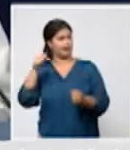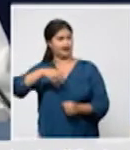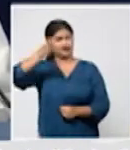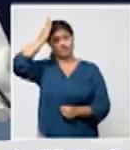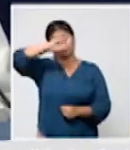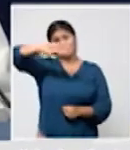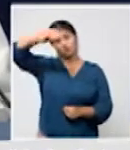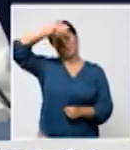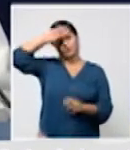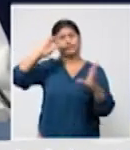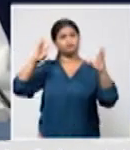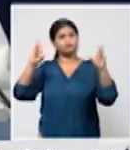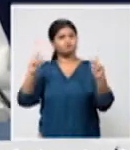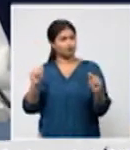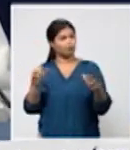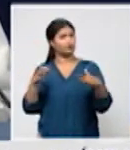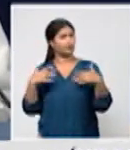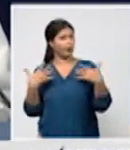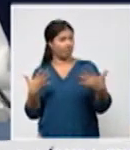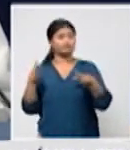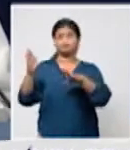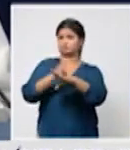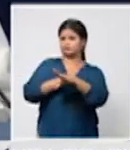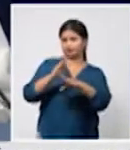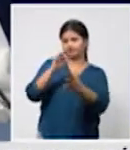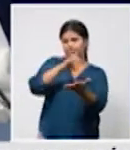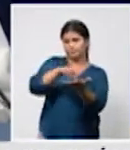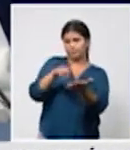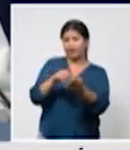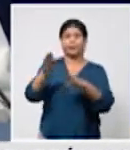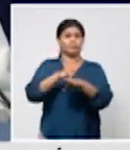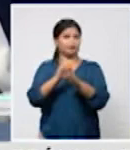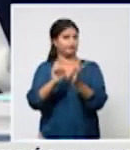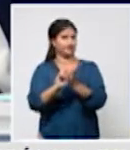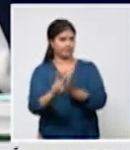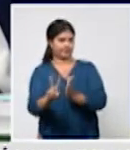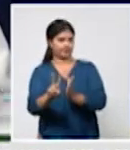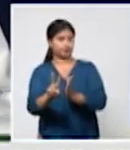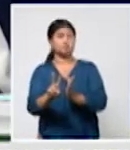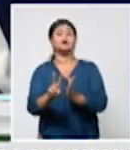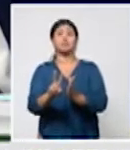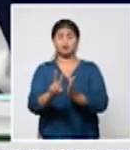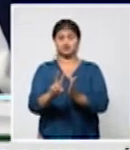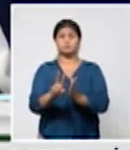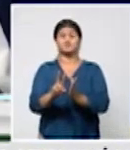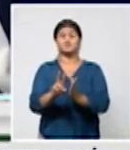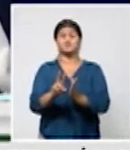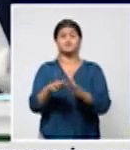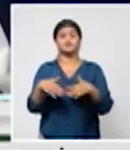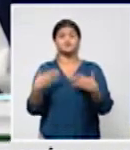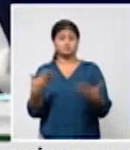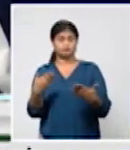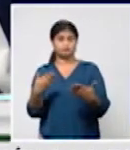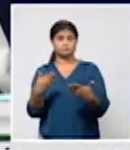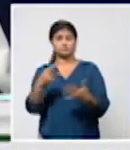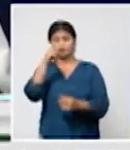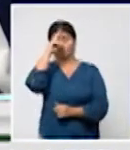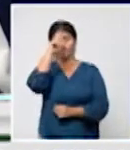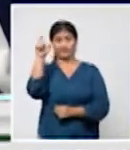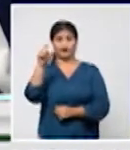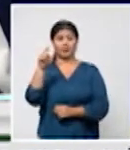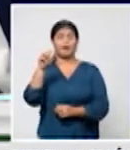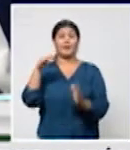1,386 were processed at the Pedro Curie Tropical Medicine Institute, 565 in Havana's